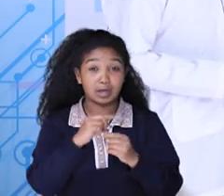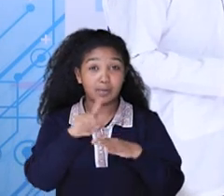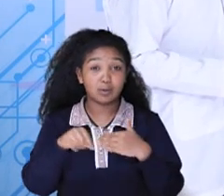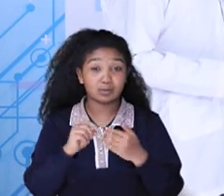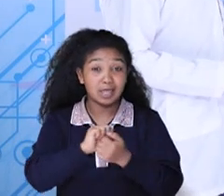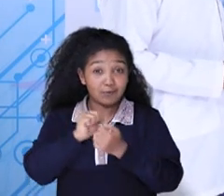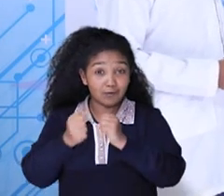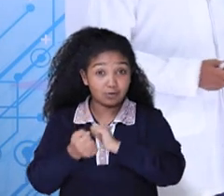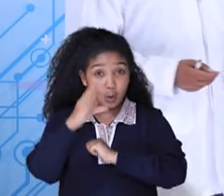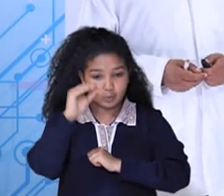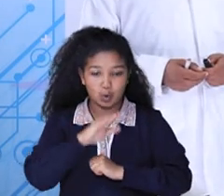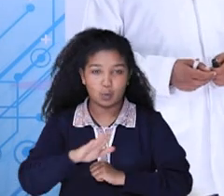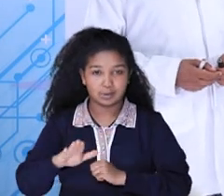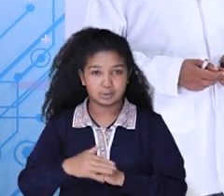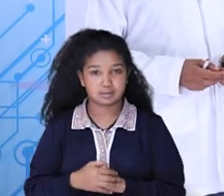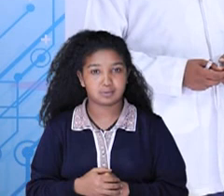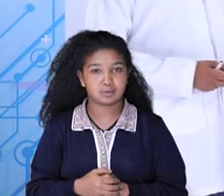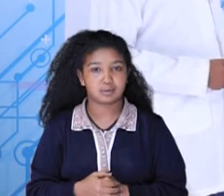the evolution of humans.